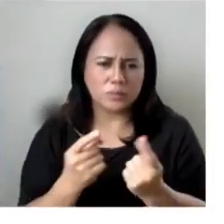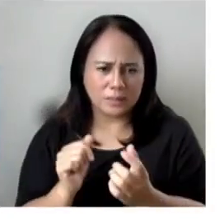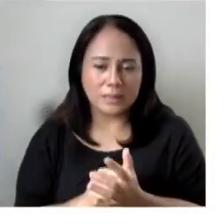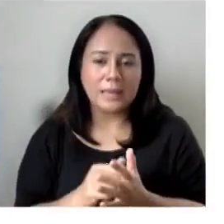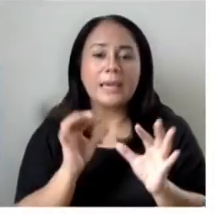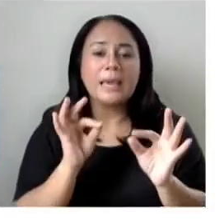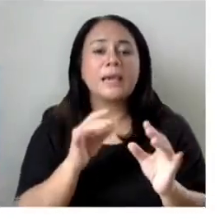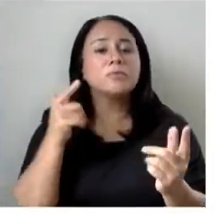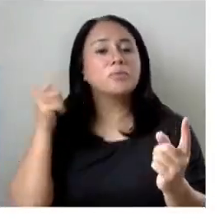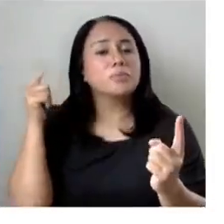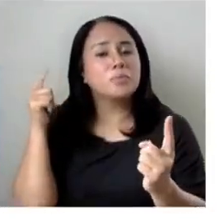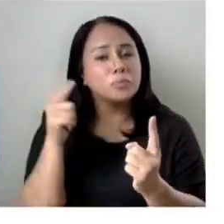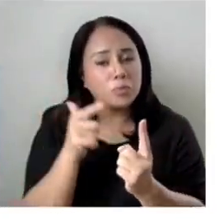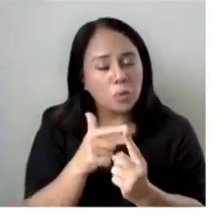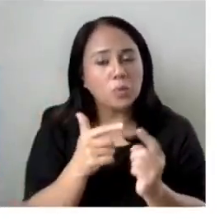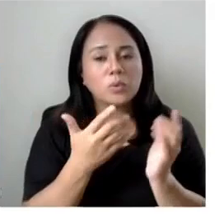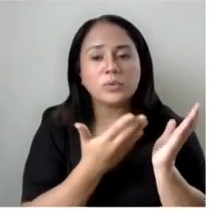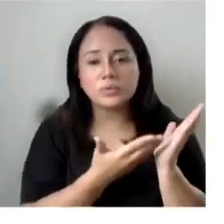bring